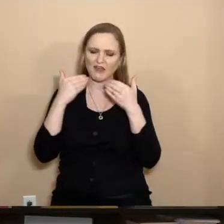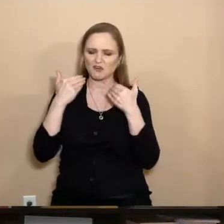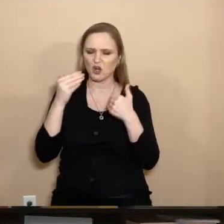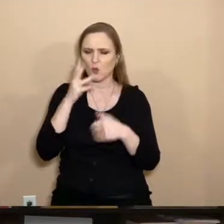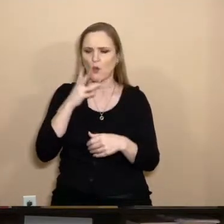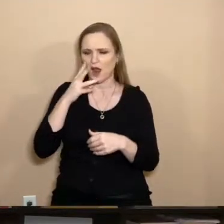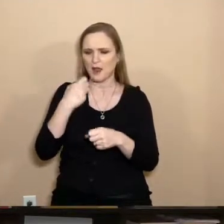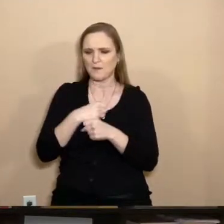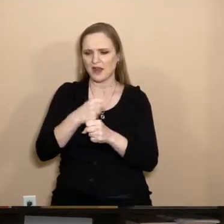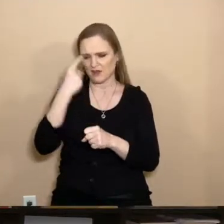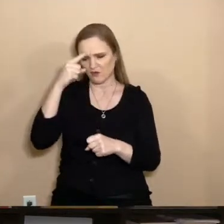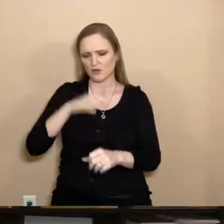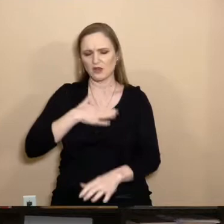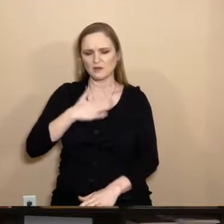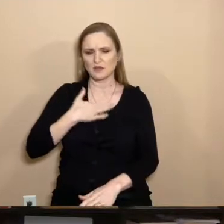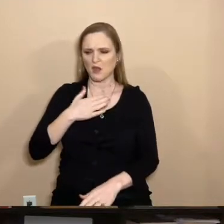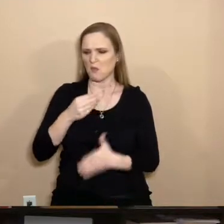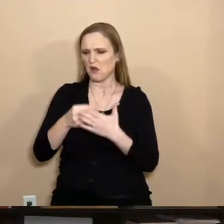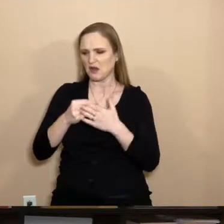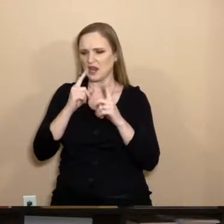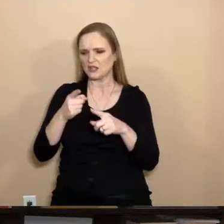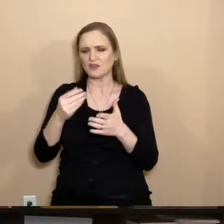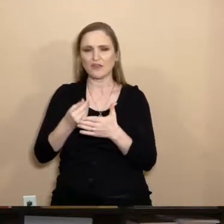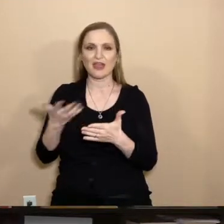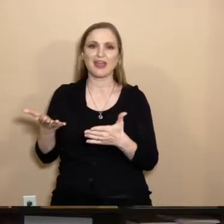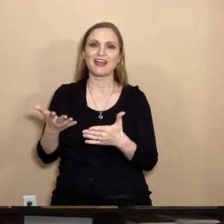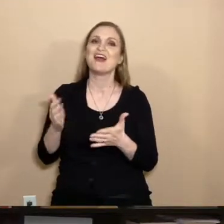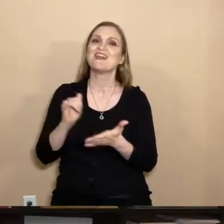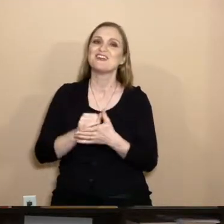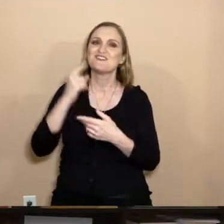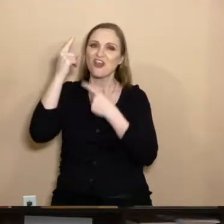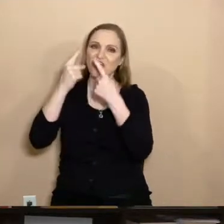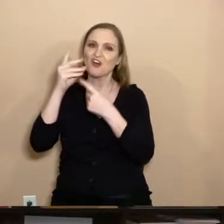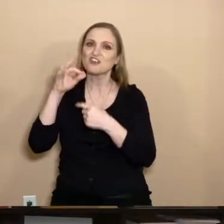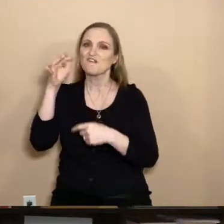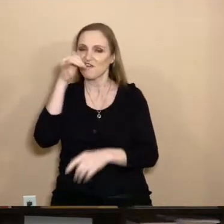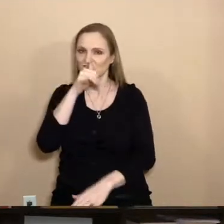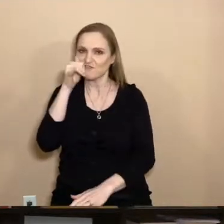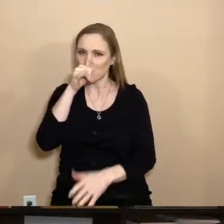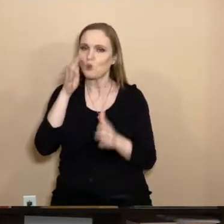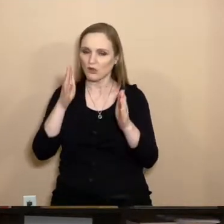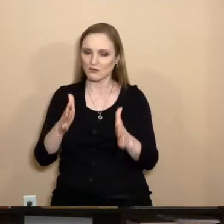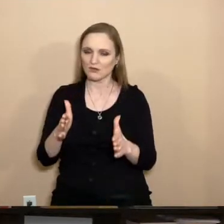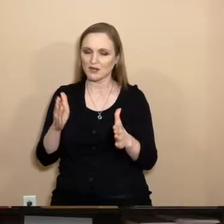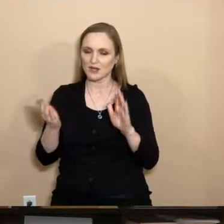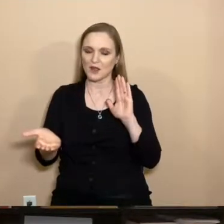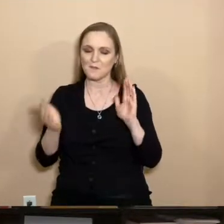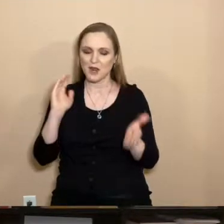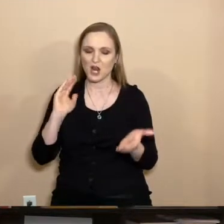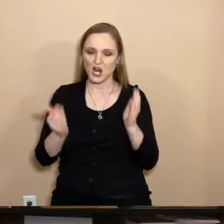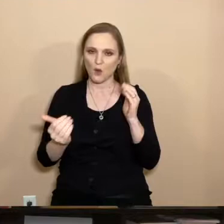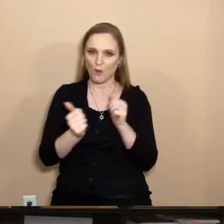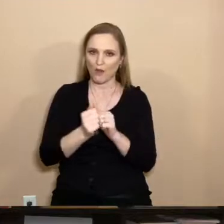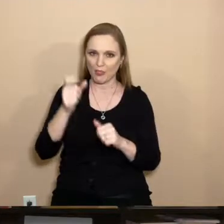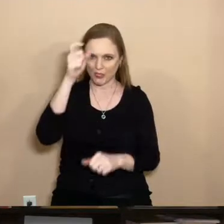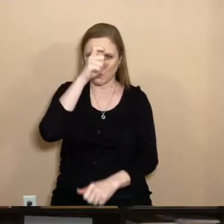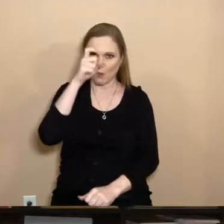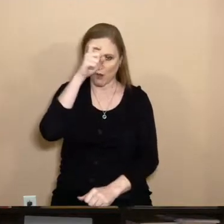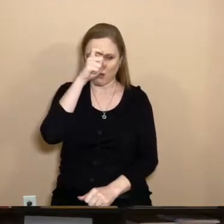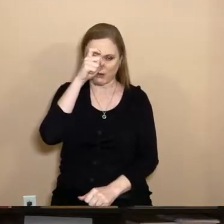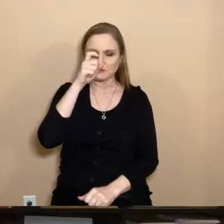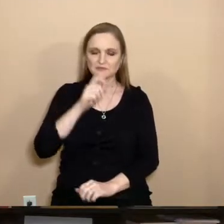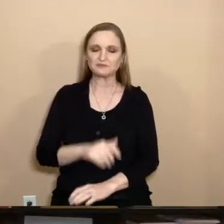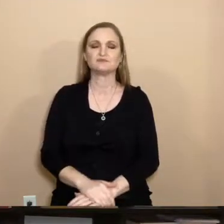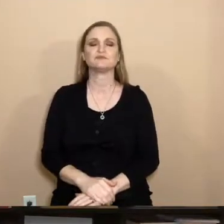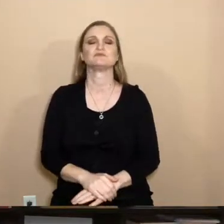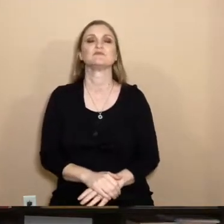for gladness, and money answers everything. Again, the thoughts of a fool contrasting the wise and the fool. Let's go